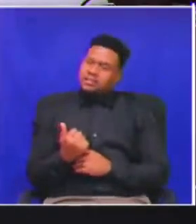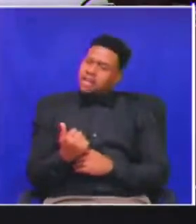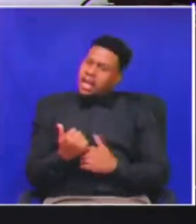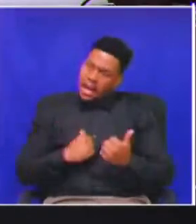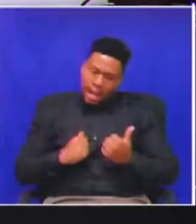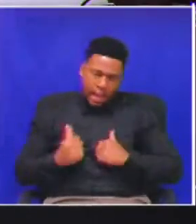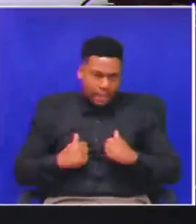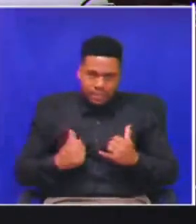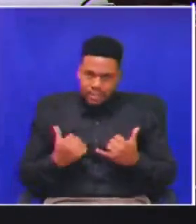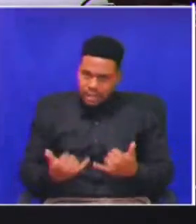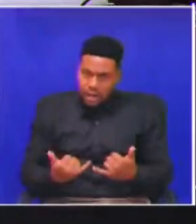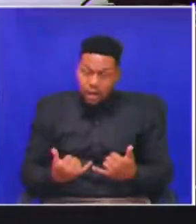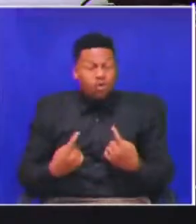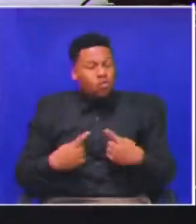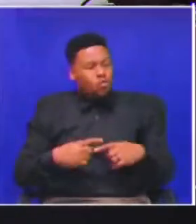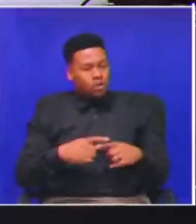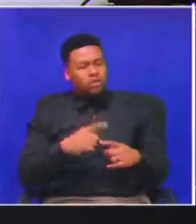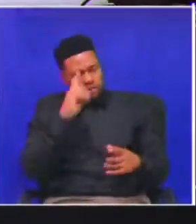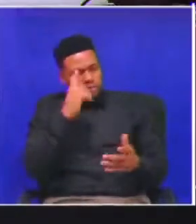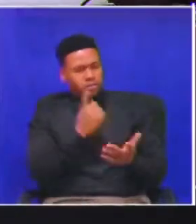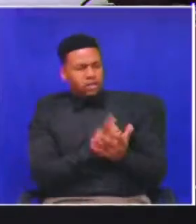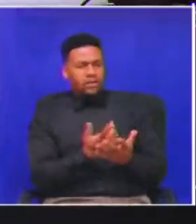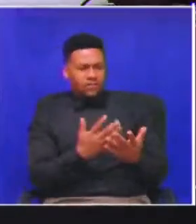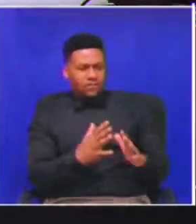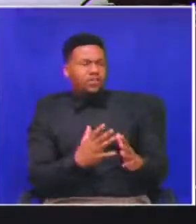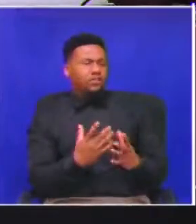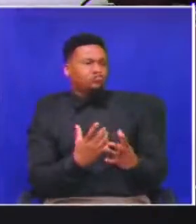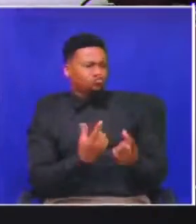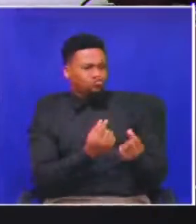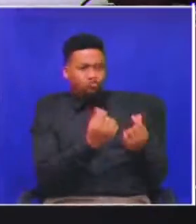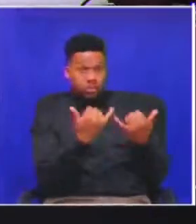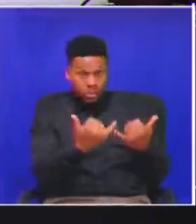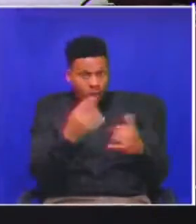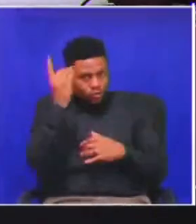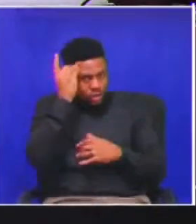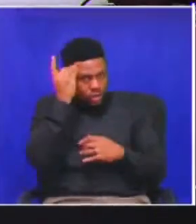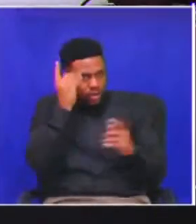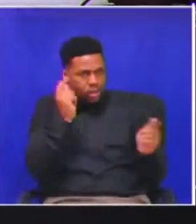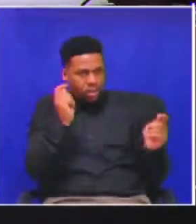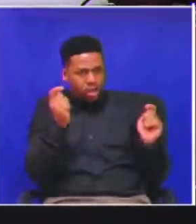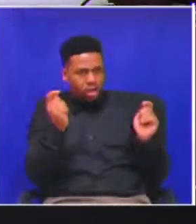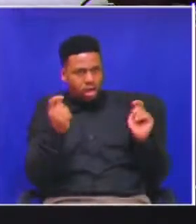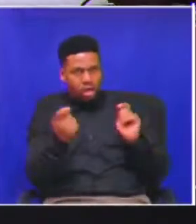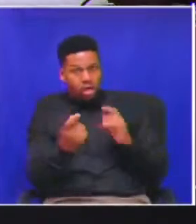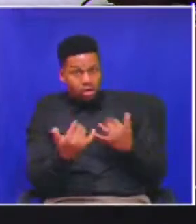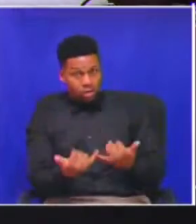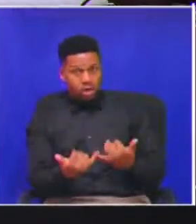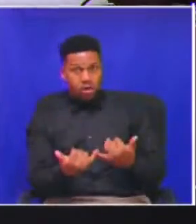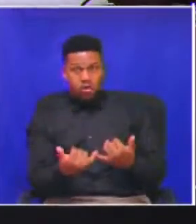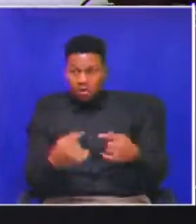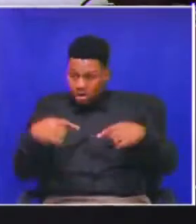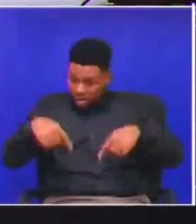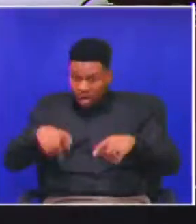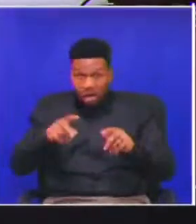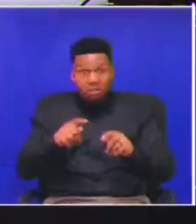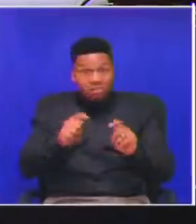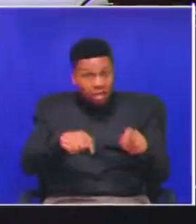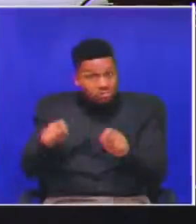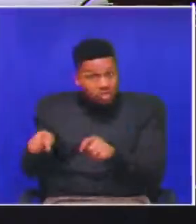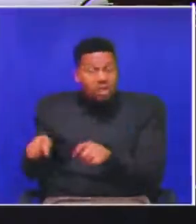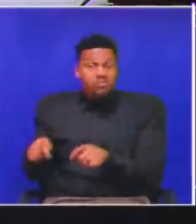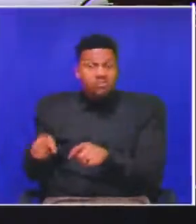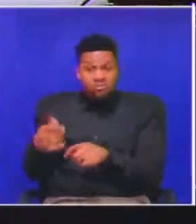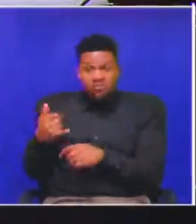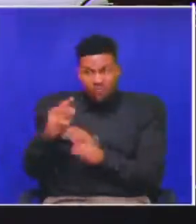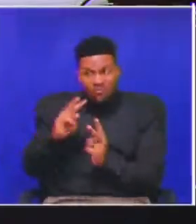eThekwini is being turned around, and I've been to a number of other cities, including here in Cape Town, where many people live. I've